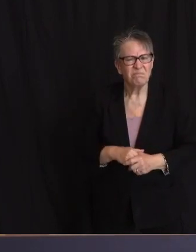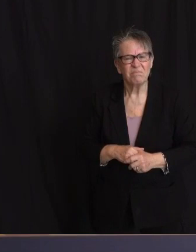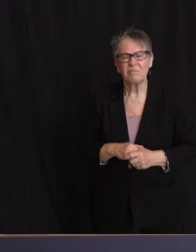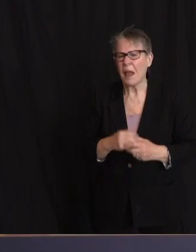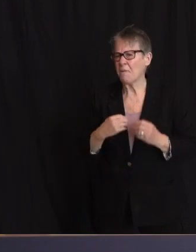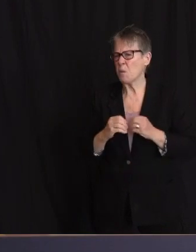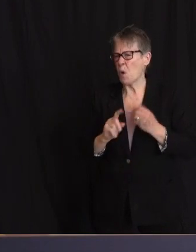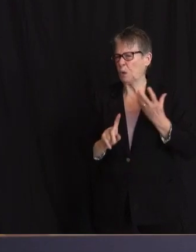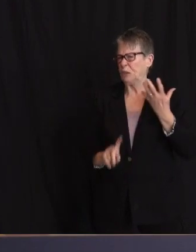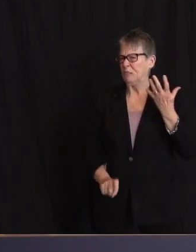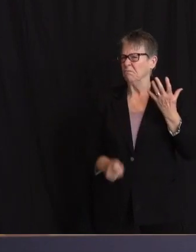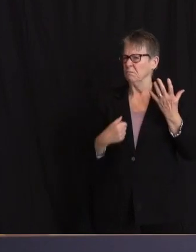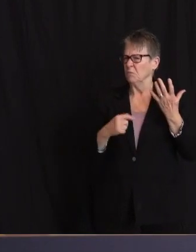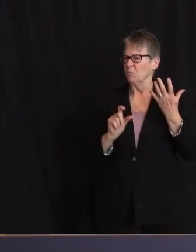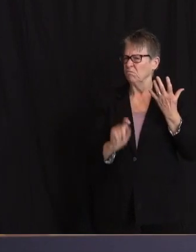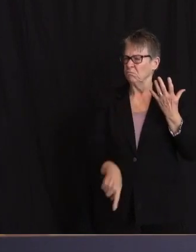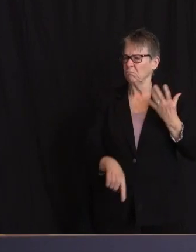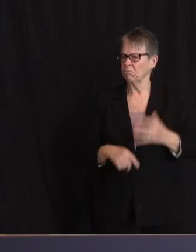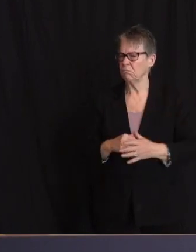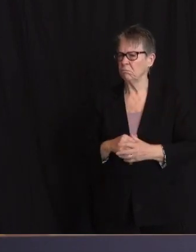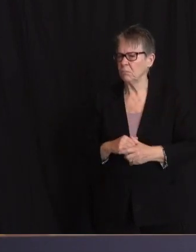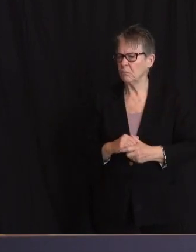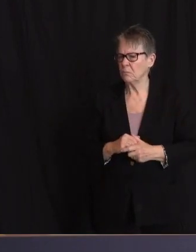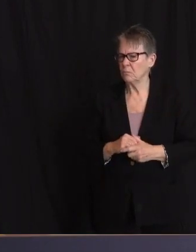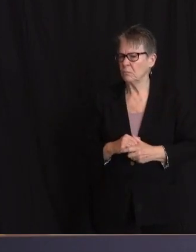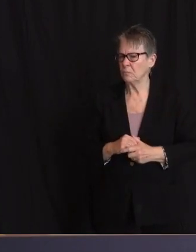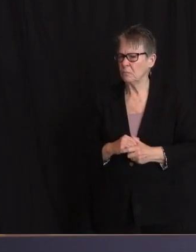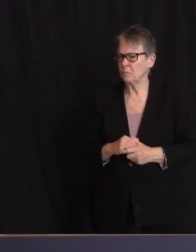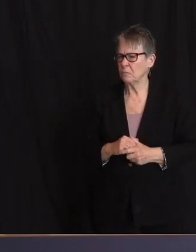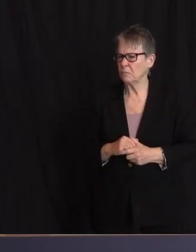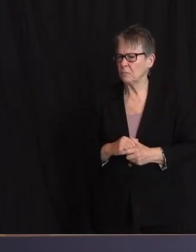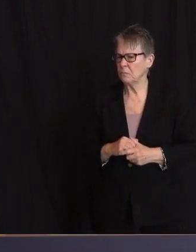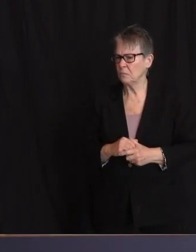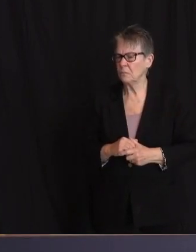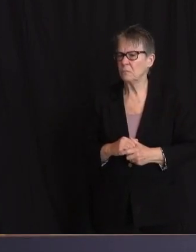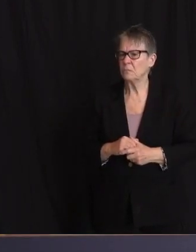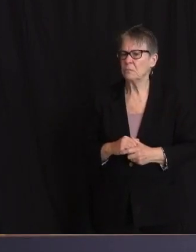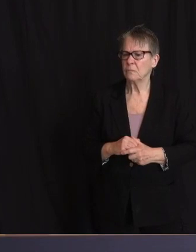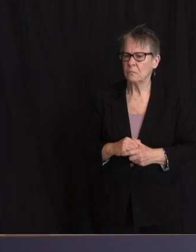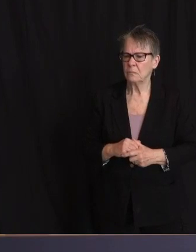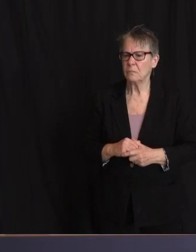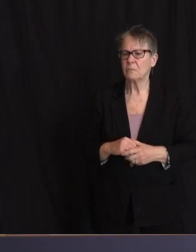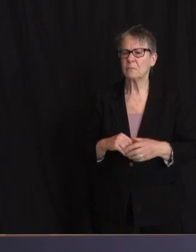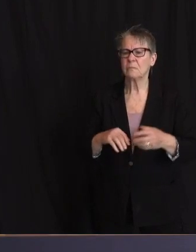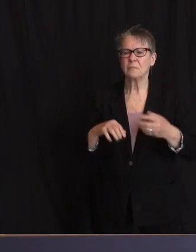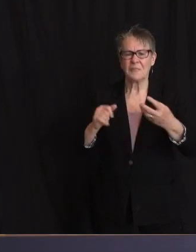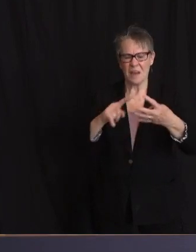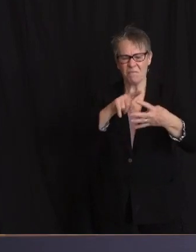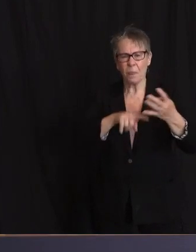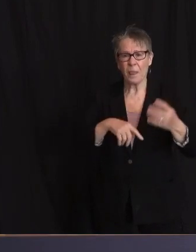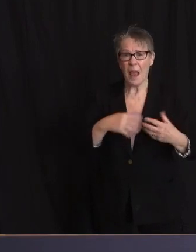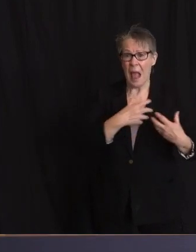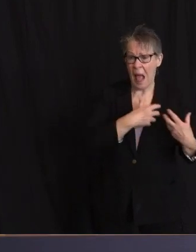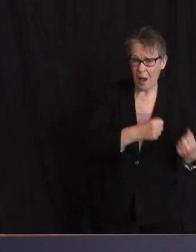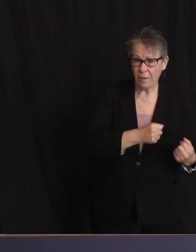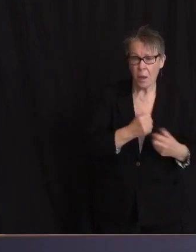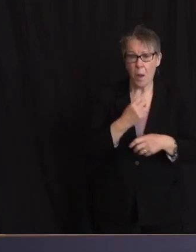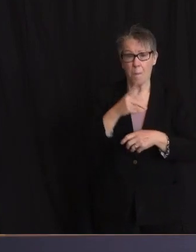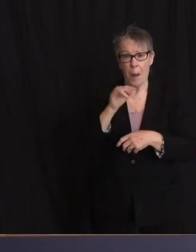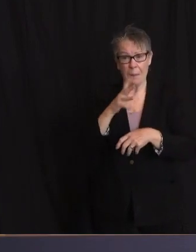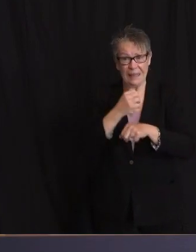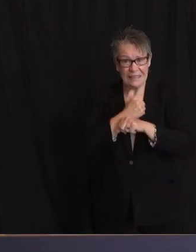there are four aspects to this situation: health, public safety, the executive branch, and the economy. We're curious to know why isn't there an